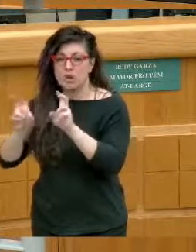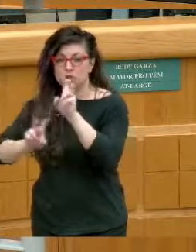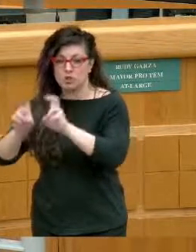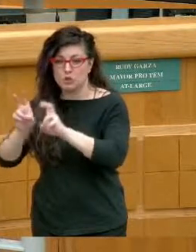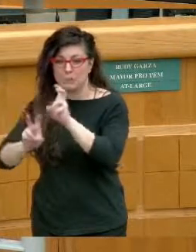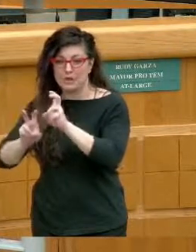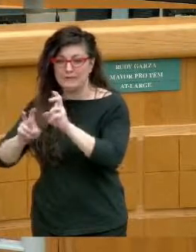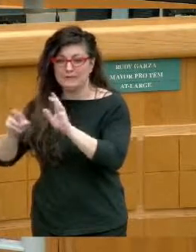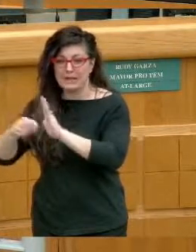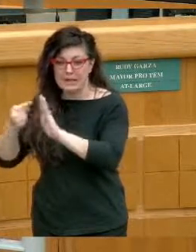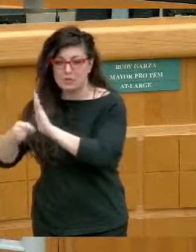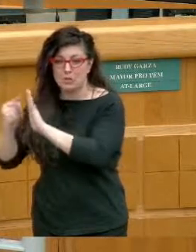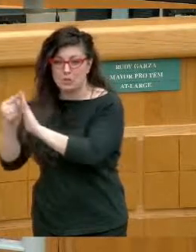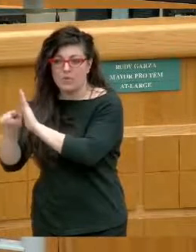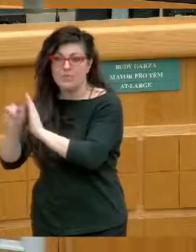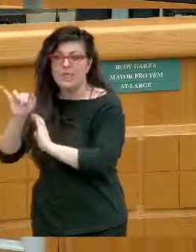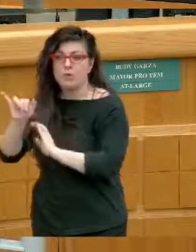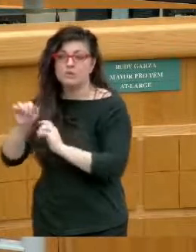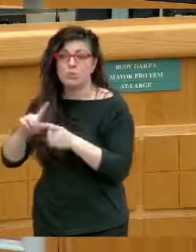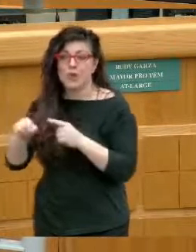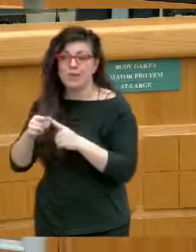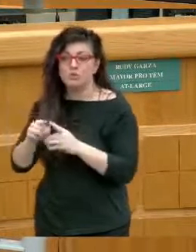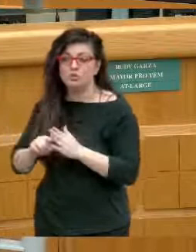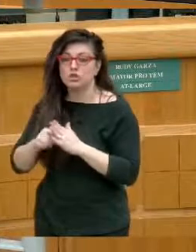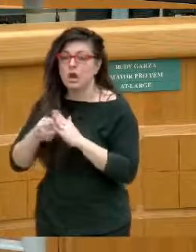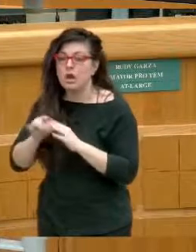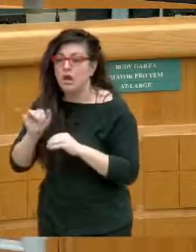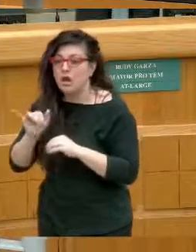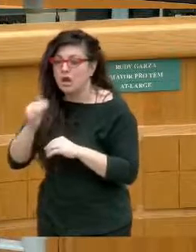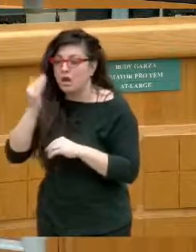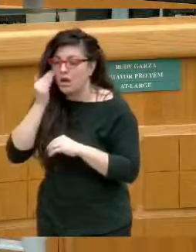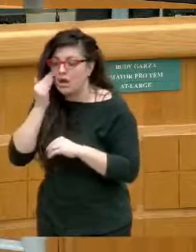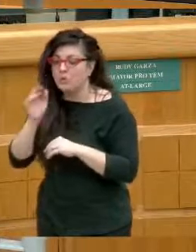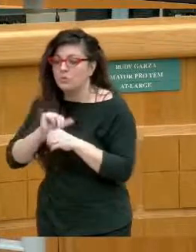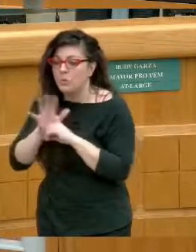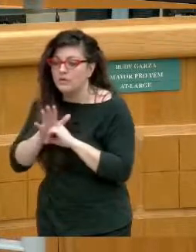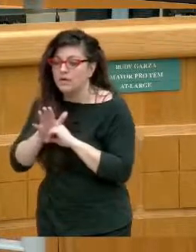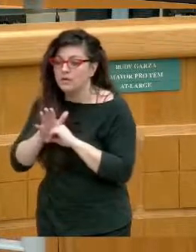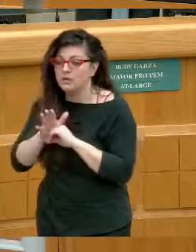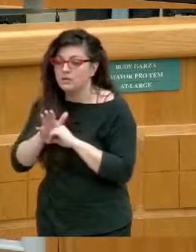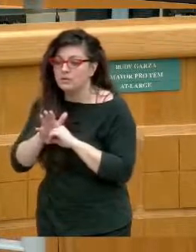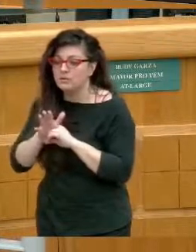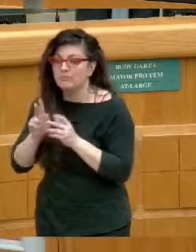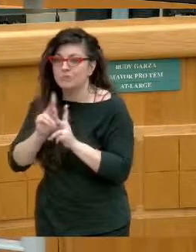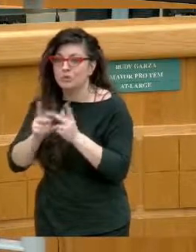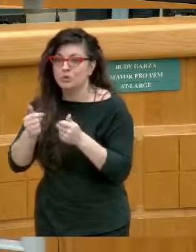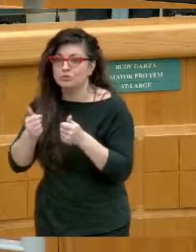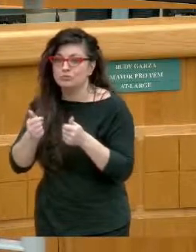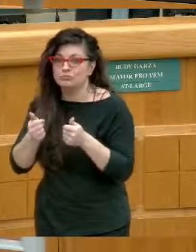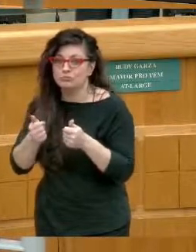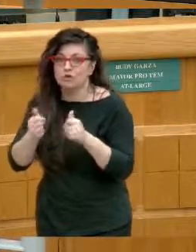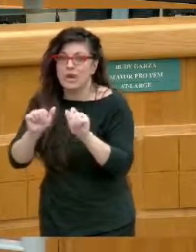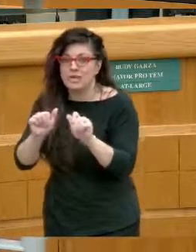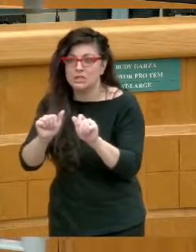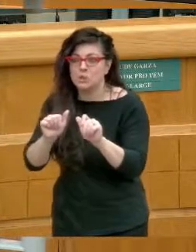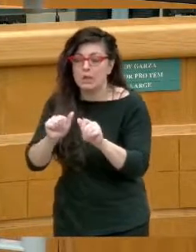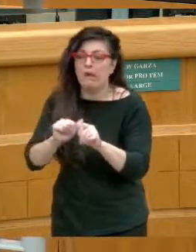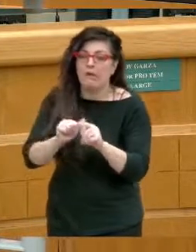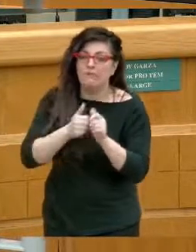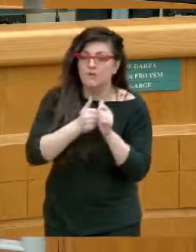that COVID-19 was here and people started changing their behavior, as you can see in the graph. Each one of these points is